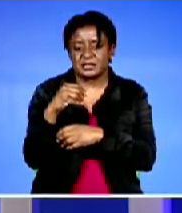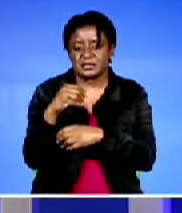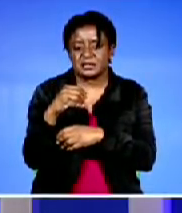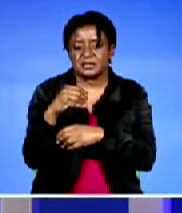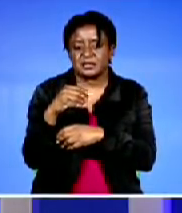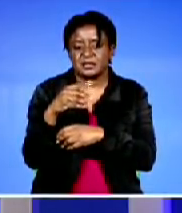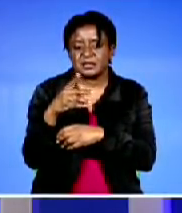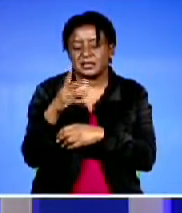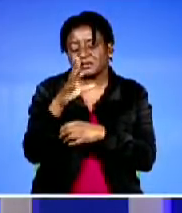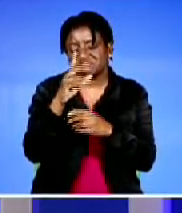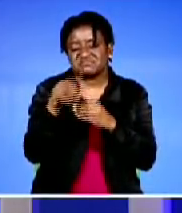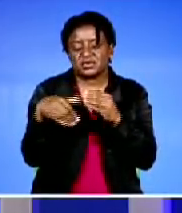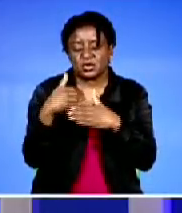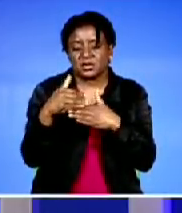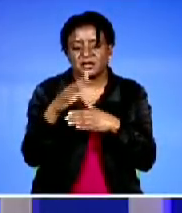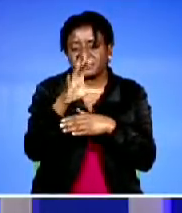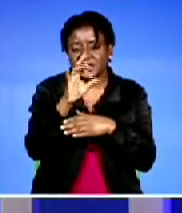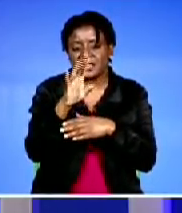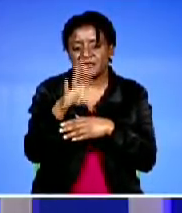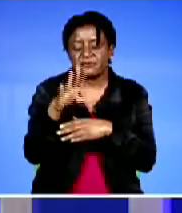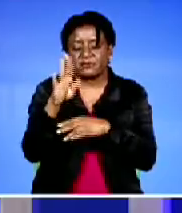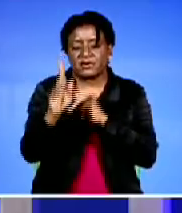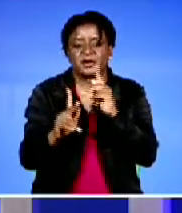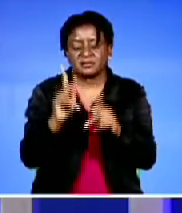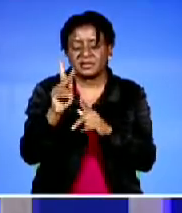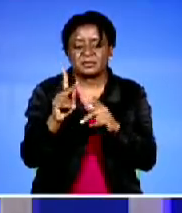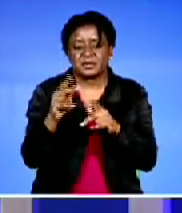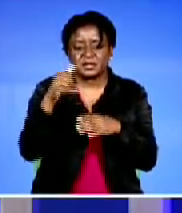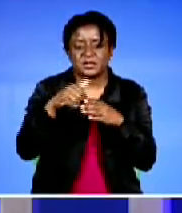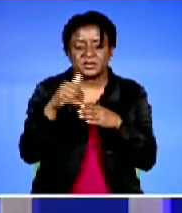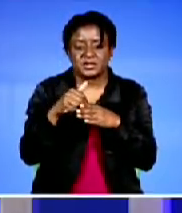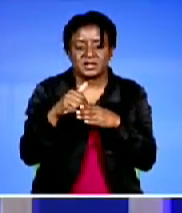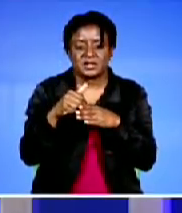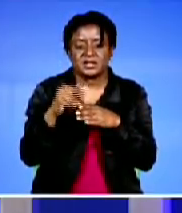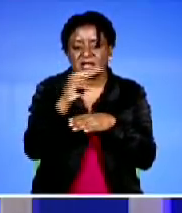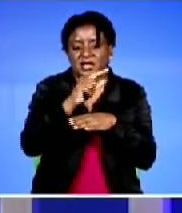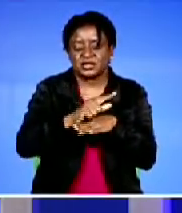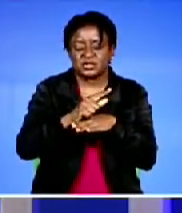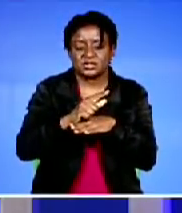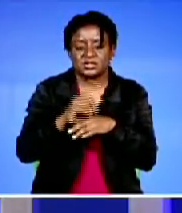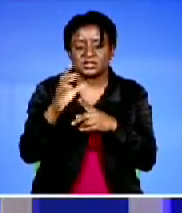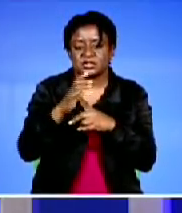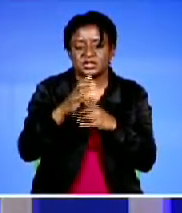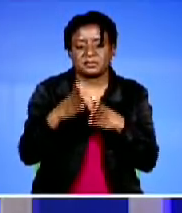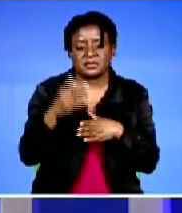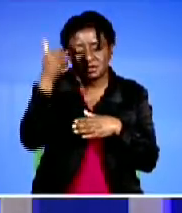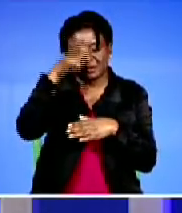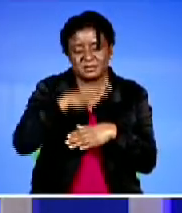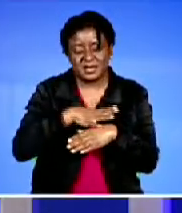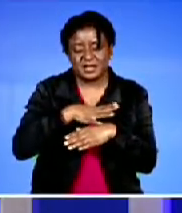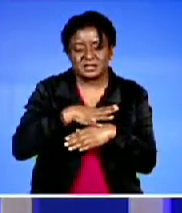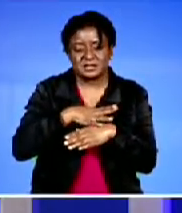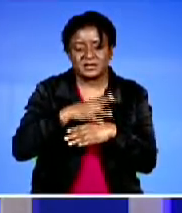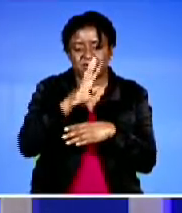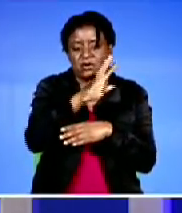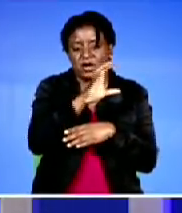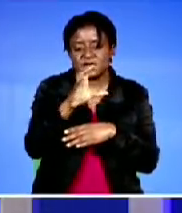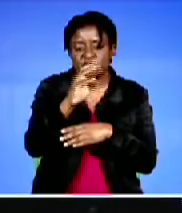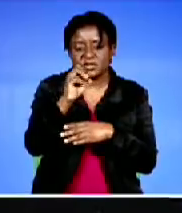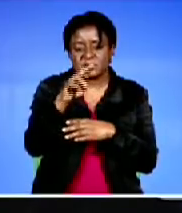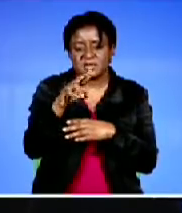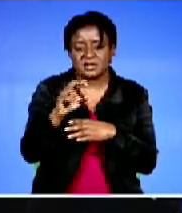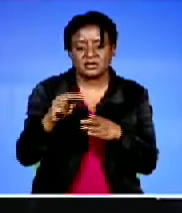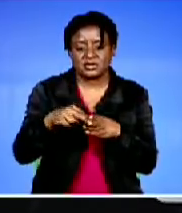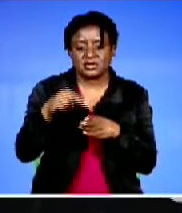of 84. Included on the athletics team will be national champion in the men's 400-meter hurdles, Andre Colebrook.